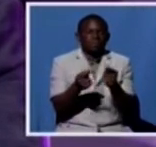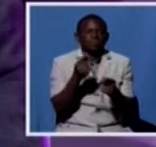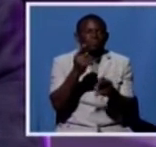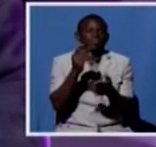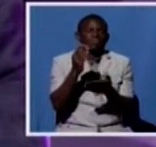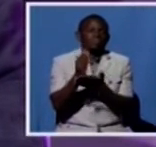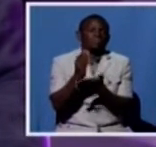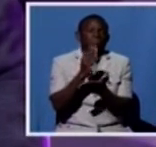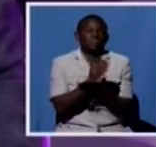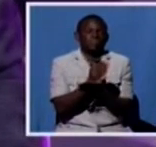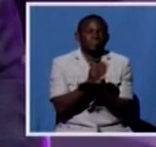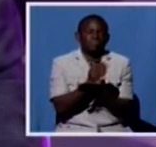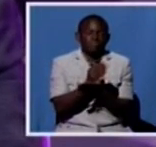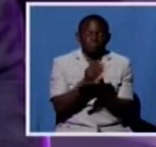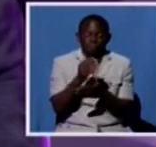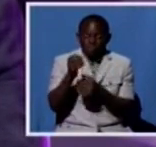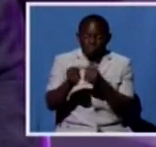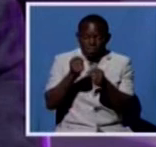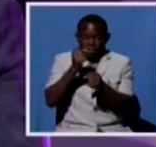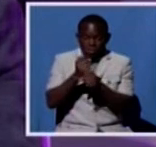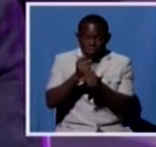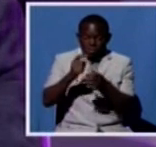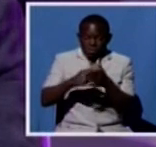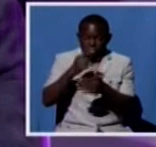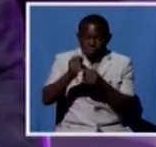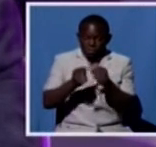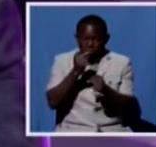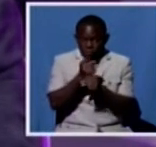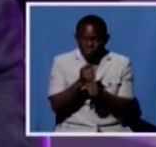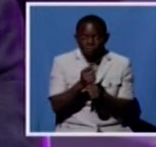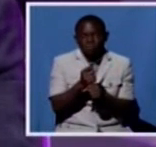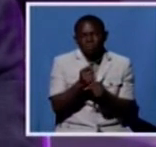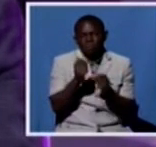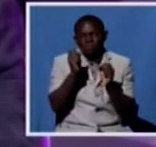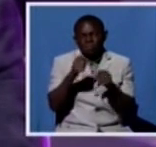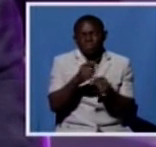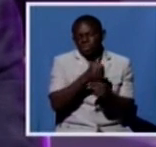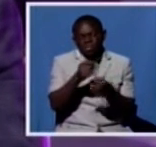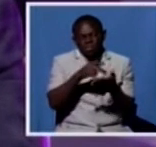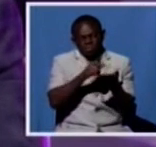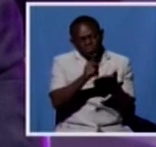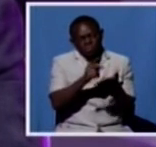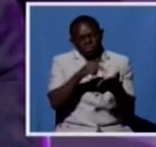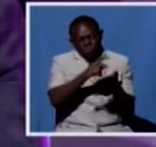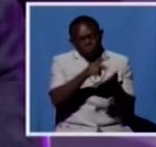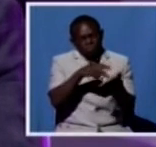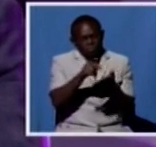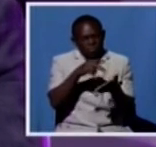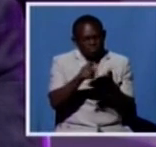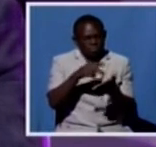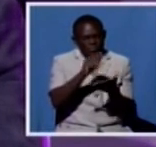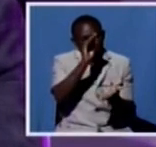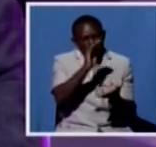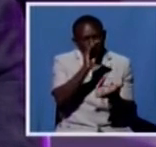to 200 by Q1 of 2019, if we can clear that, that will sit very well. This is something